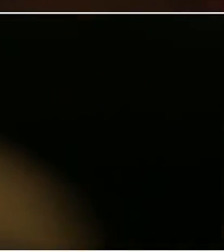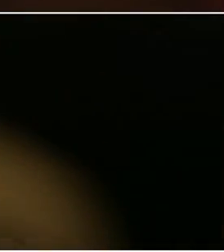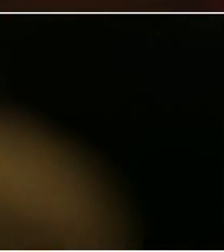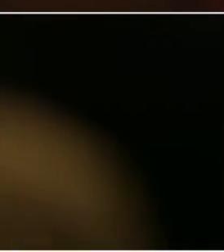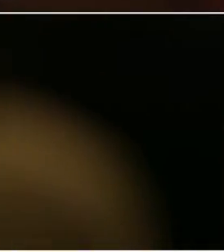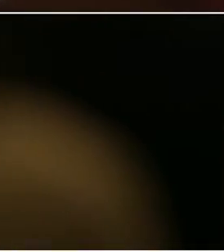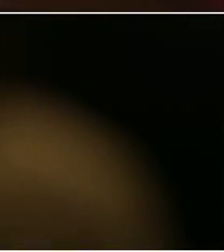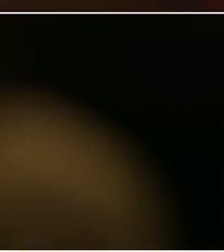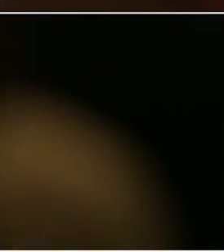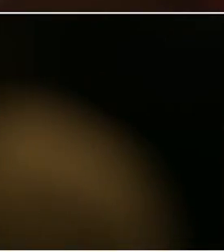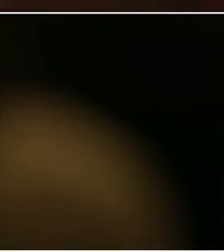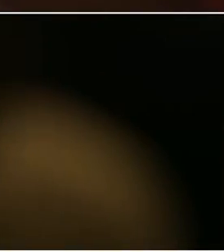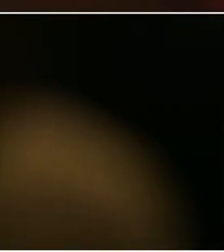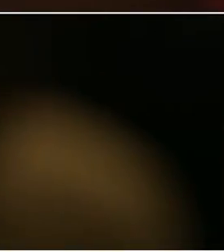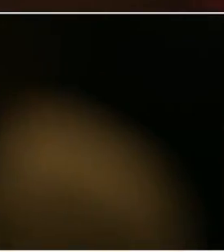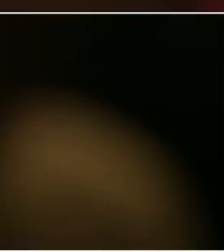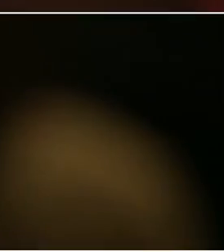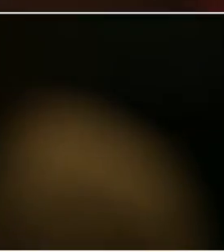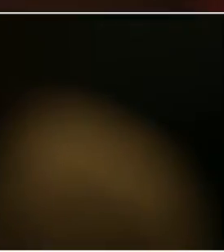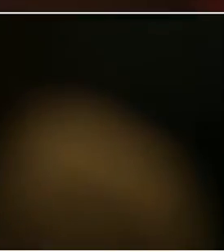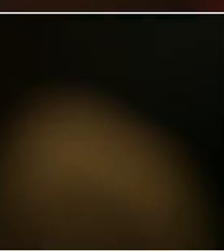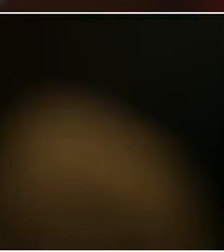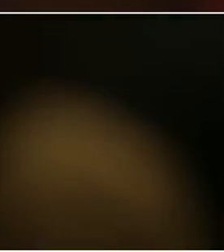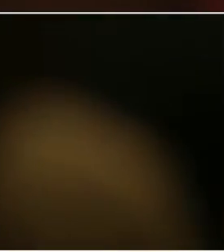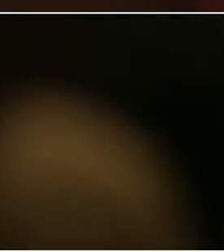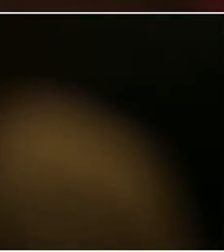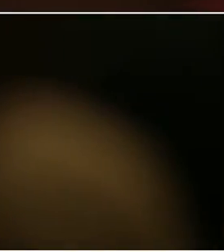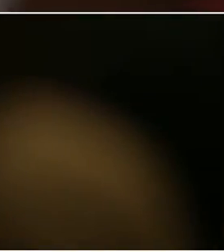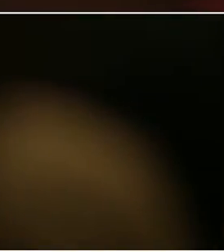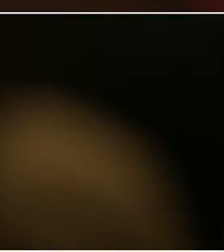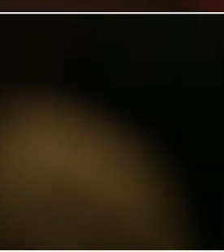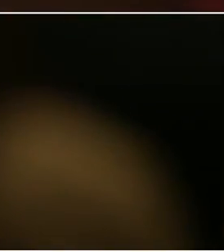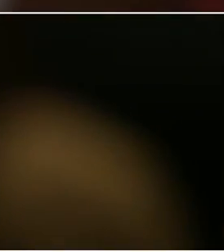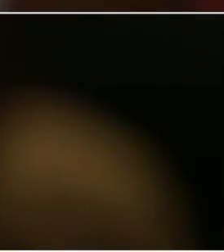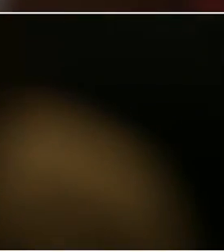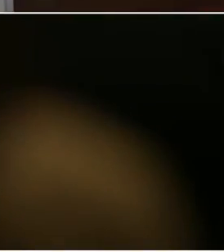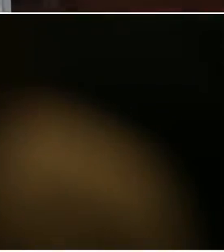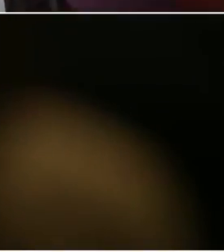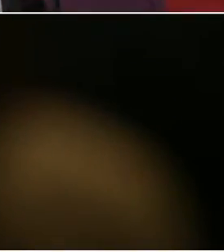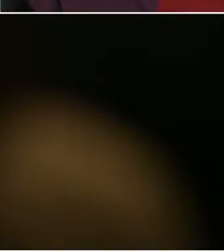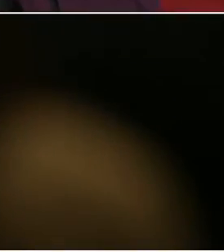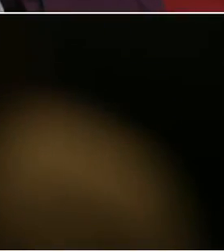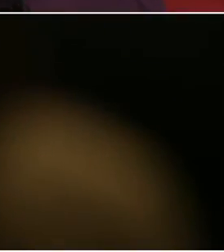I could take my purse. I don't make that offer to everyone.